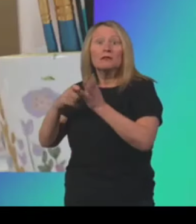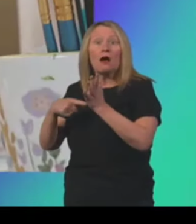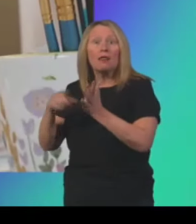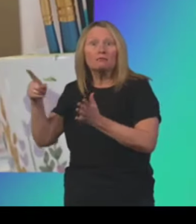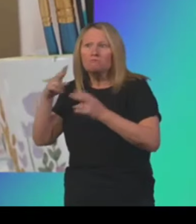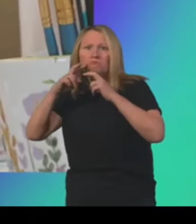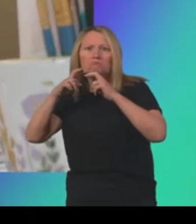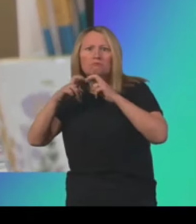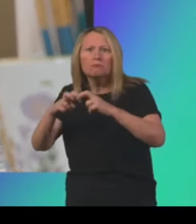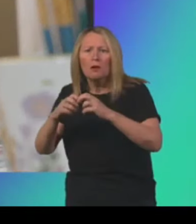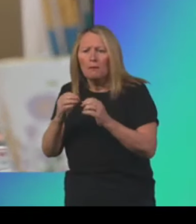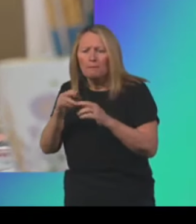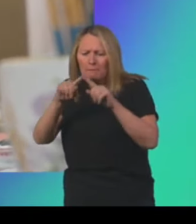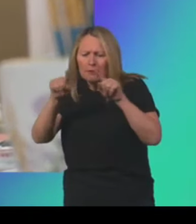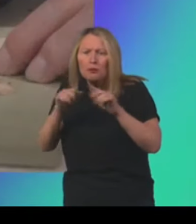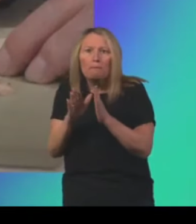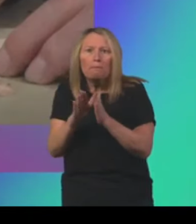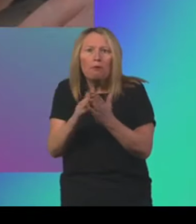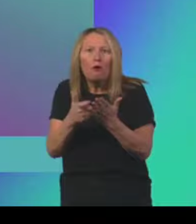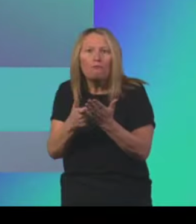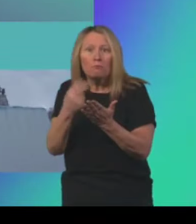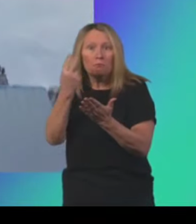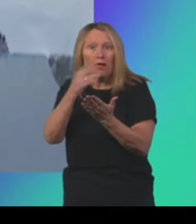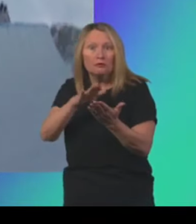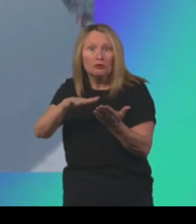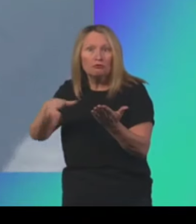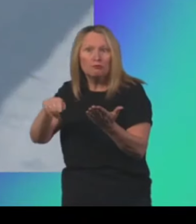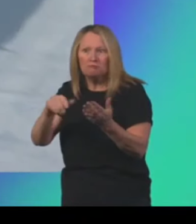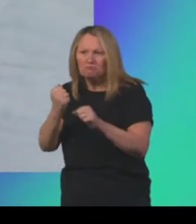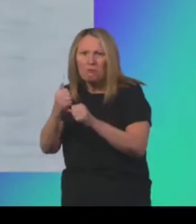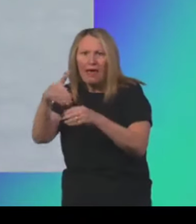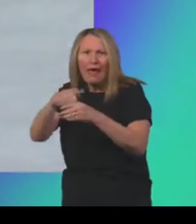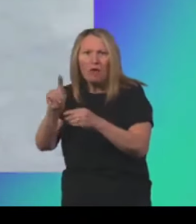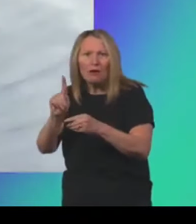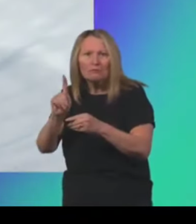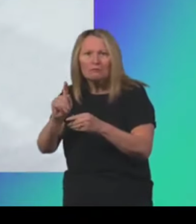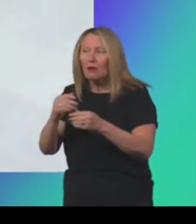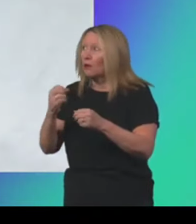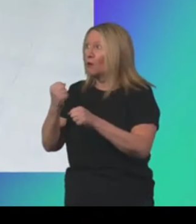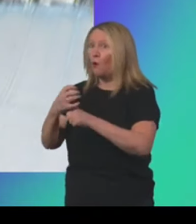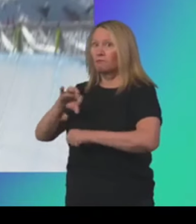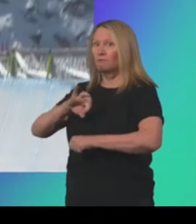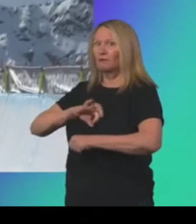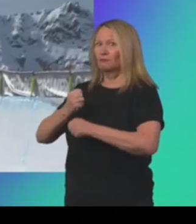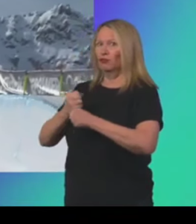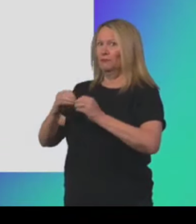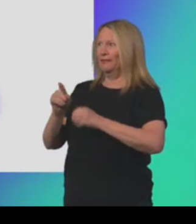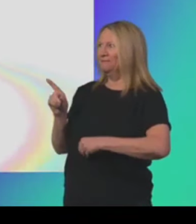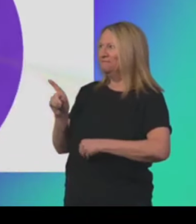how picture books for blind children are made. And a shiny gold medal for Great Britain.